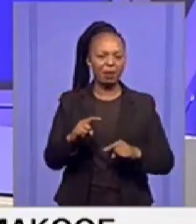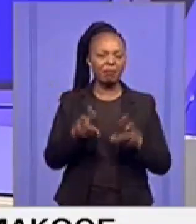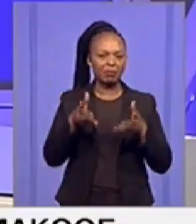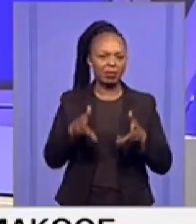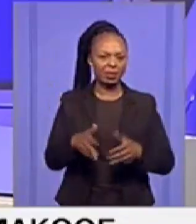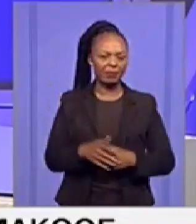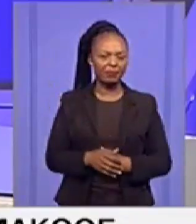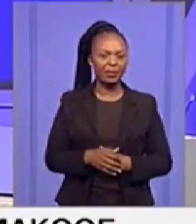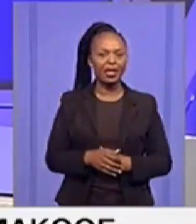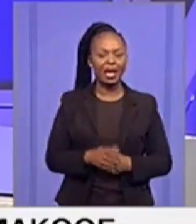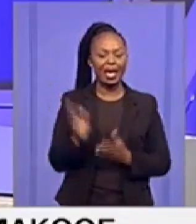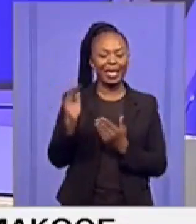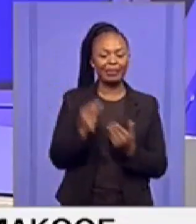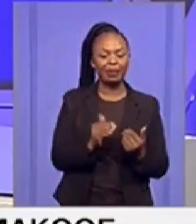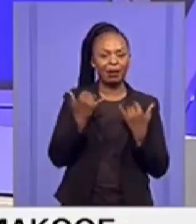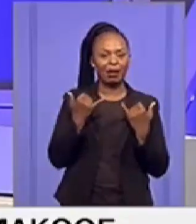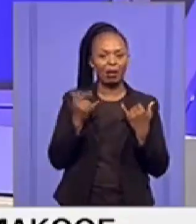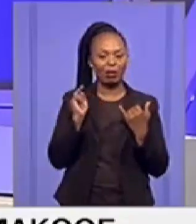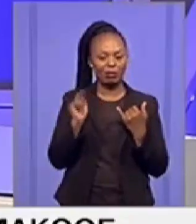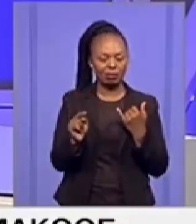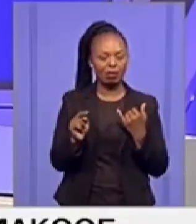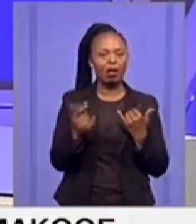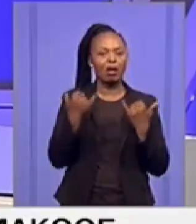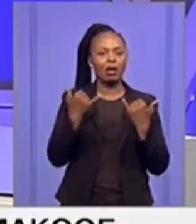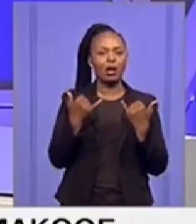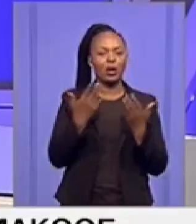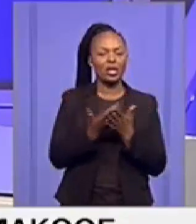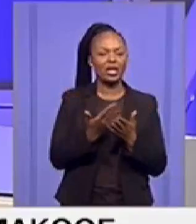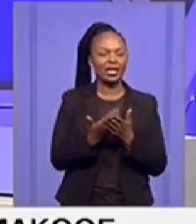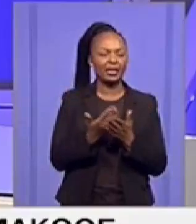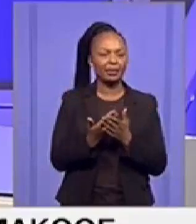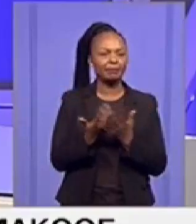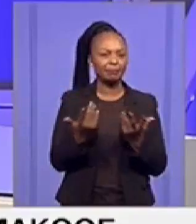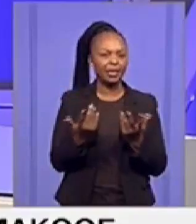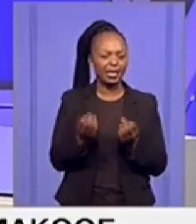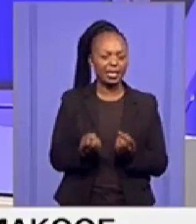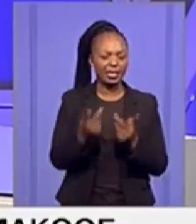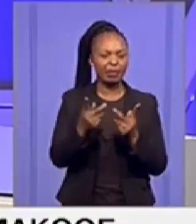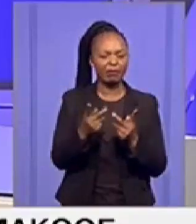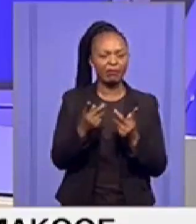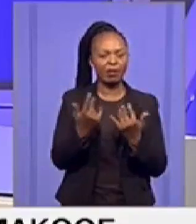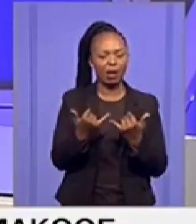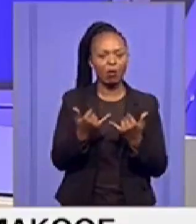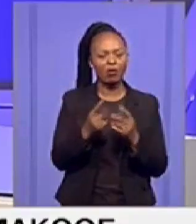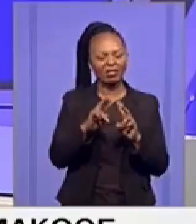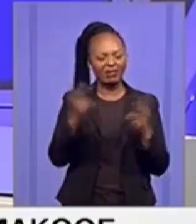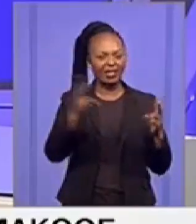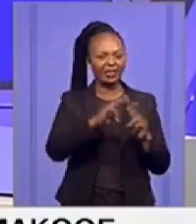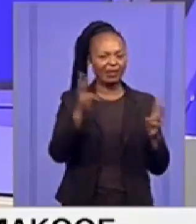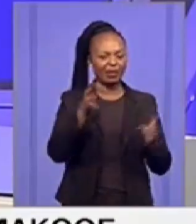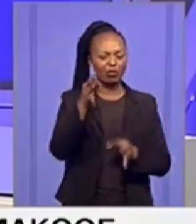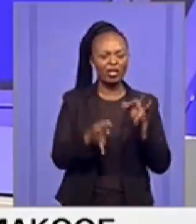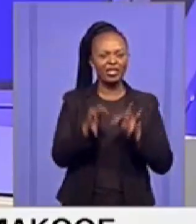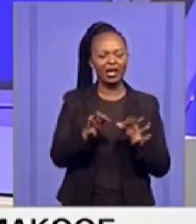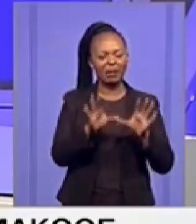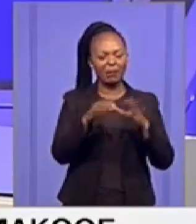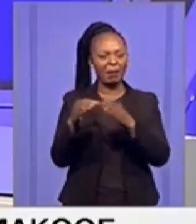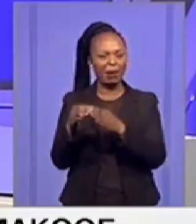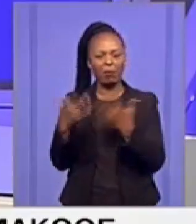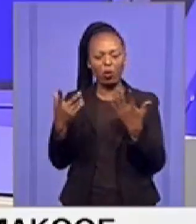kwana mo mo lebeletseng he gore ho tla fuwa monyetla mekga e fapaneng ya dipolotiki hore ba tle ba bue ka moo